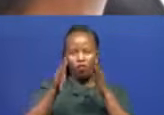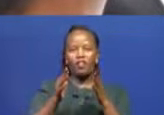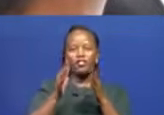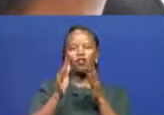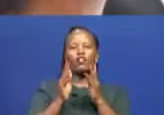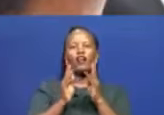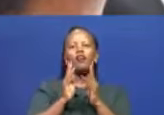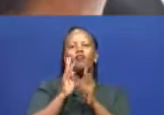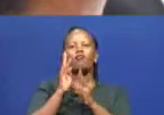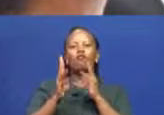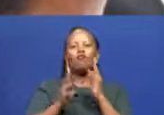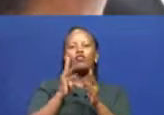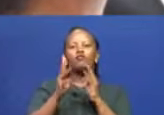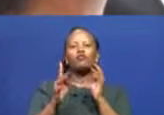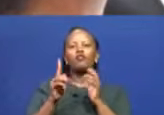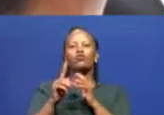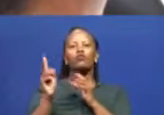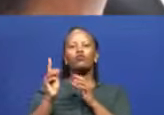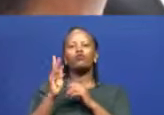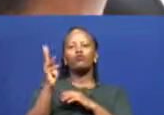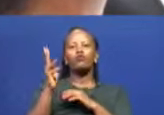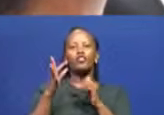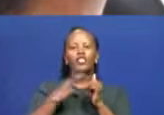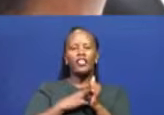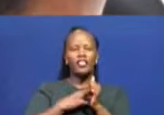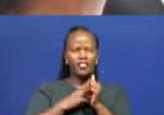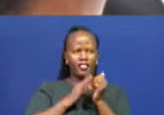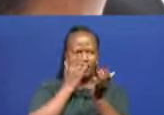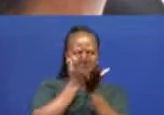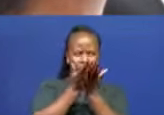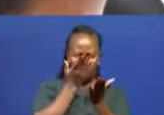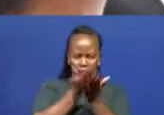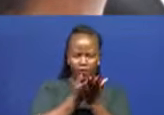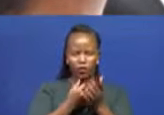44th to 48th petitioners' submissions,